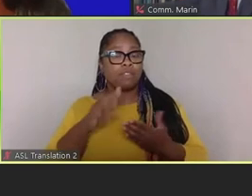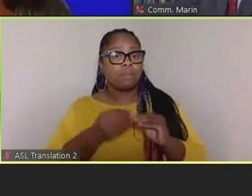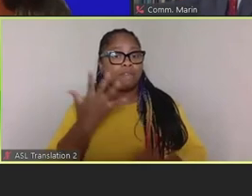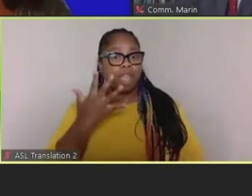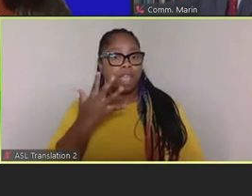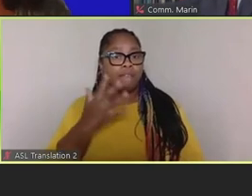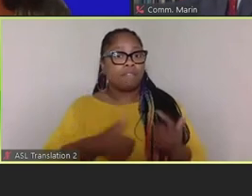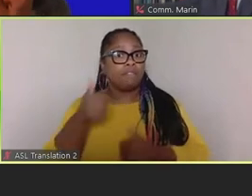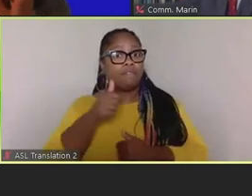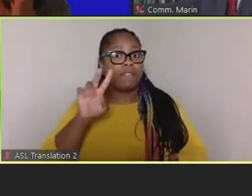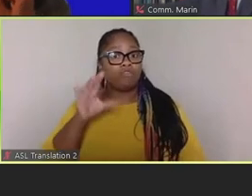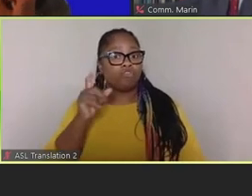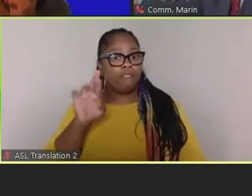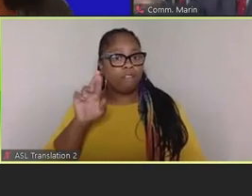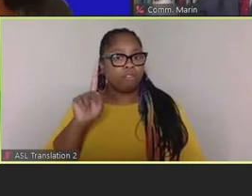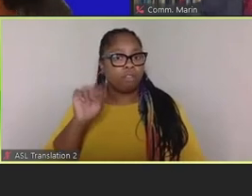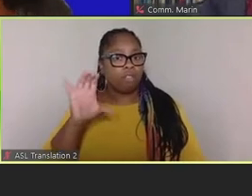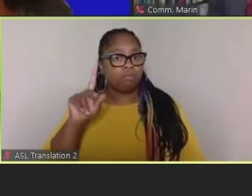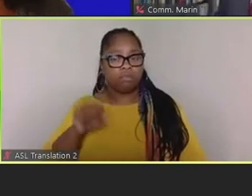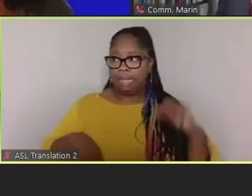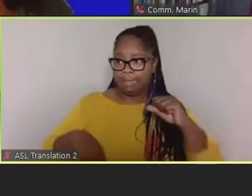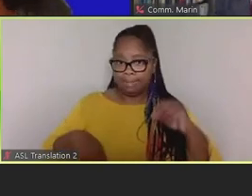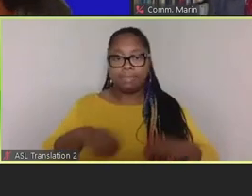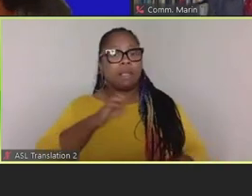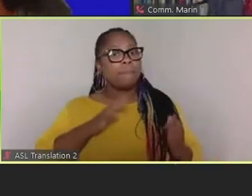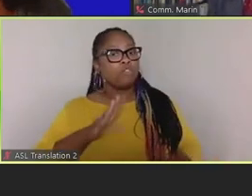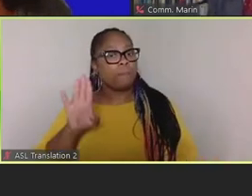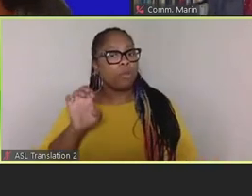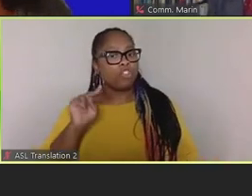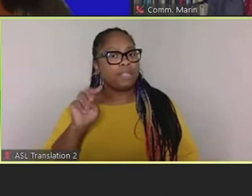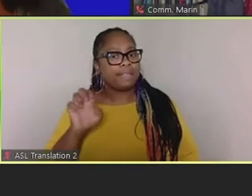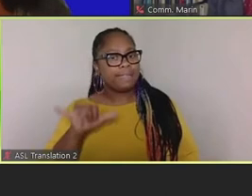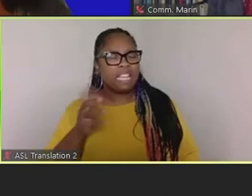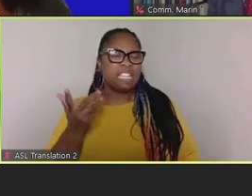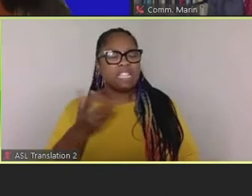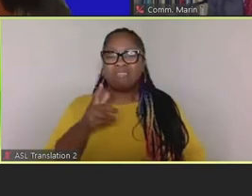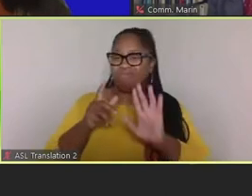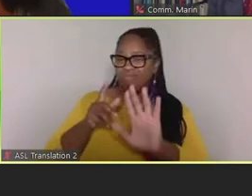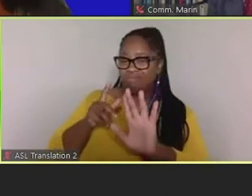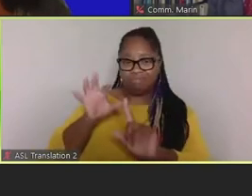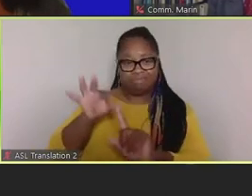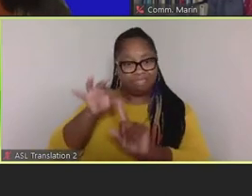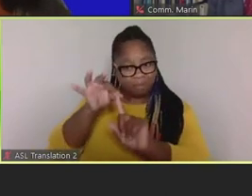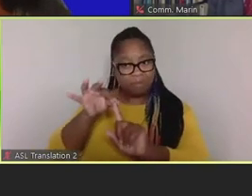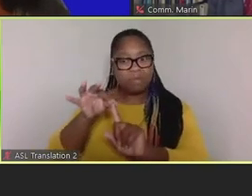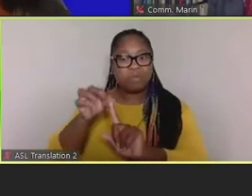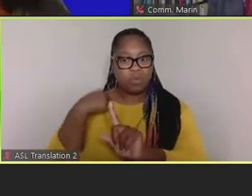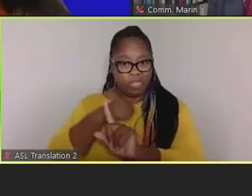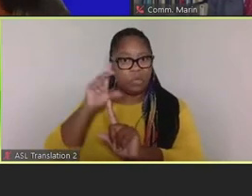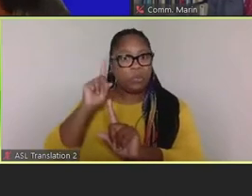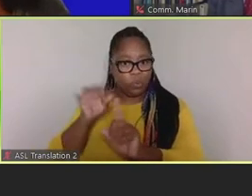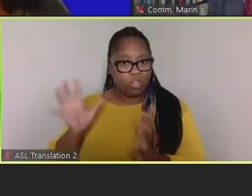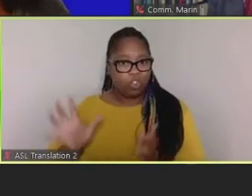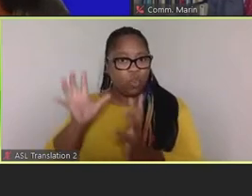Knuckles. Yes. Commissioner Burney. Just with the caveat that we did encourage Department of Sanitation to do